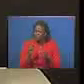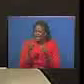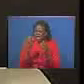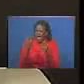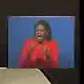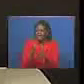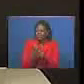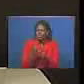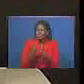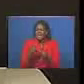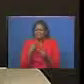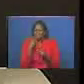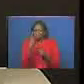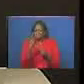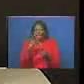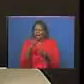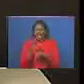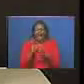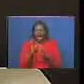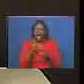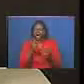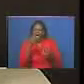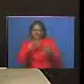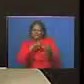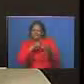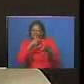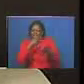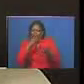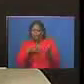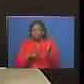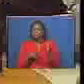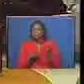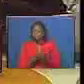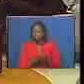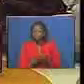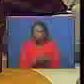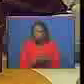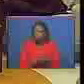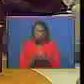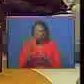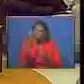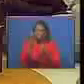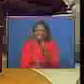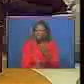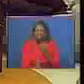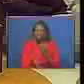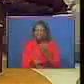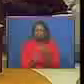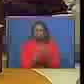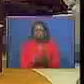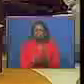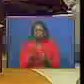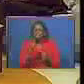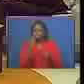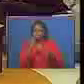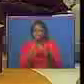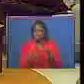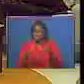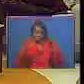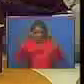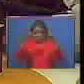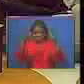you see outside but what can come from inside and show Powerful one Thank you This year's theme for